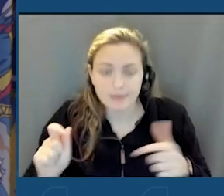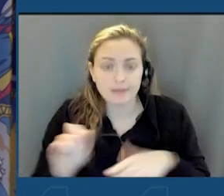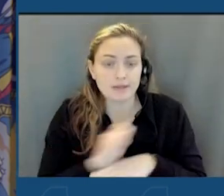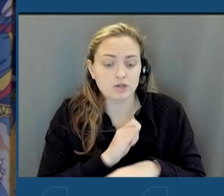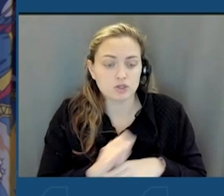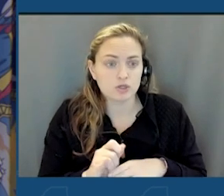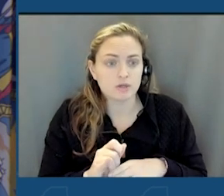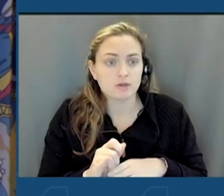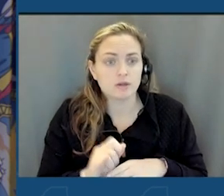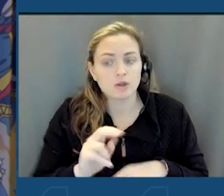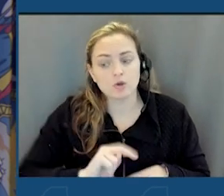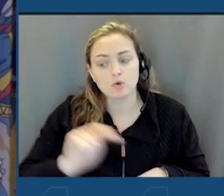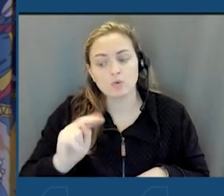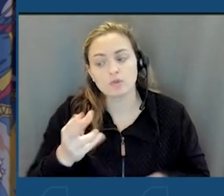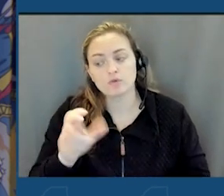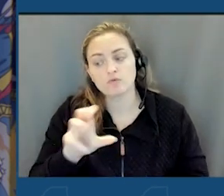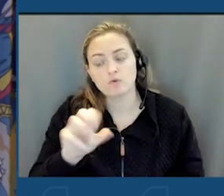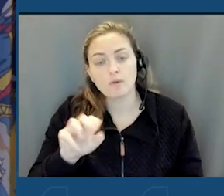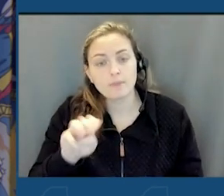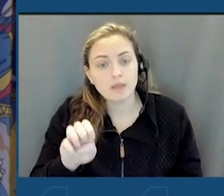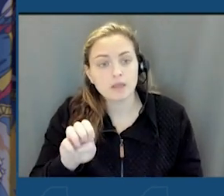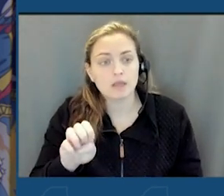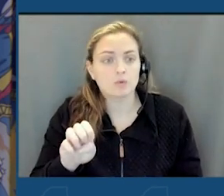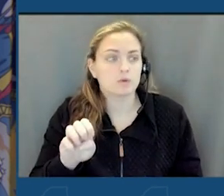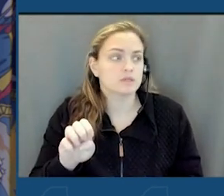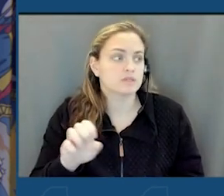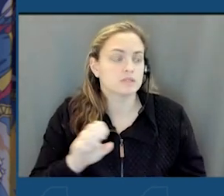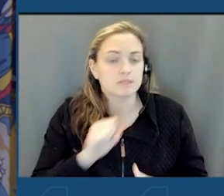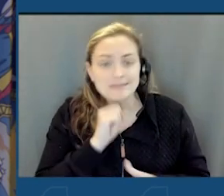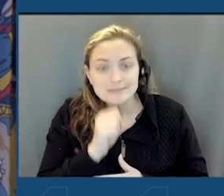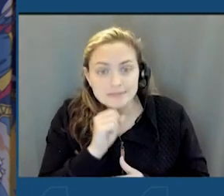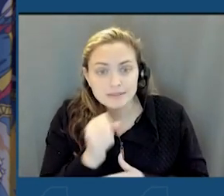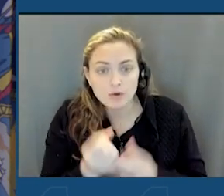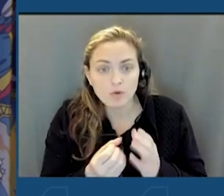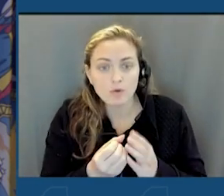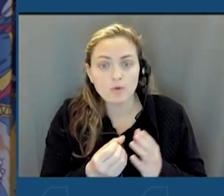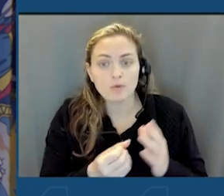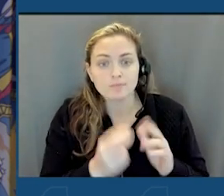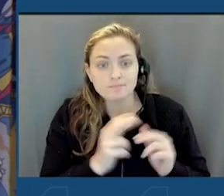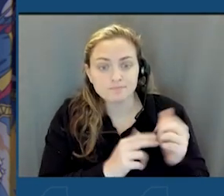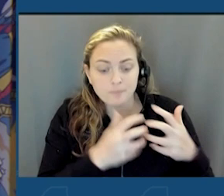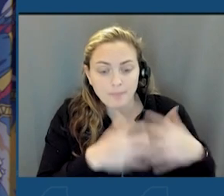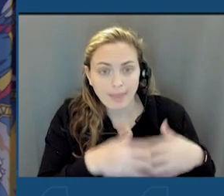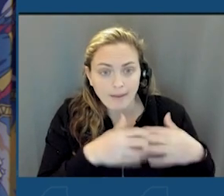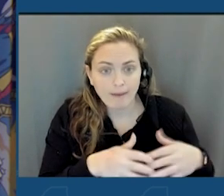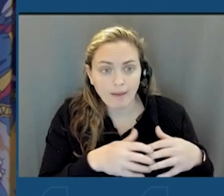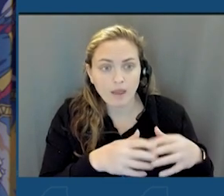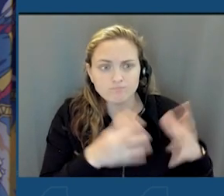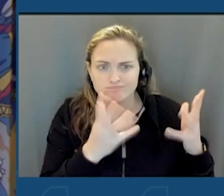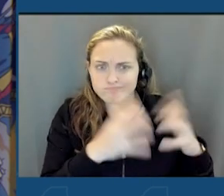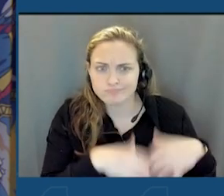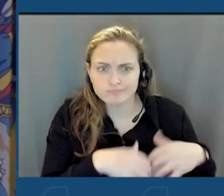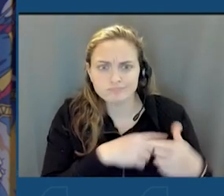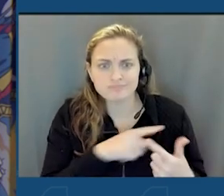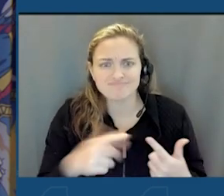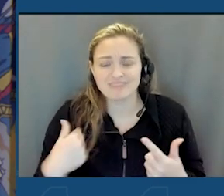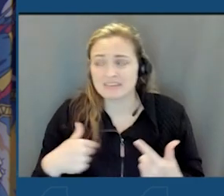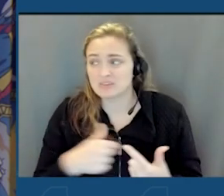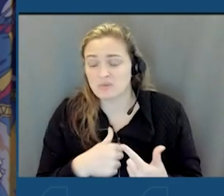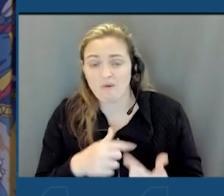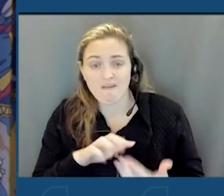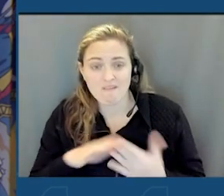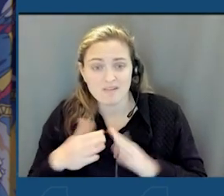Grumman leaving, it was the Bethlehem steel plant that left, and left my downtown virtually a ghost town in the late